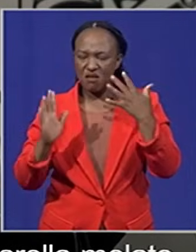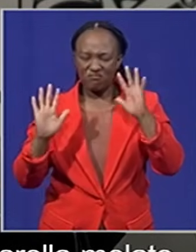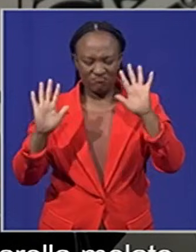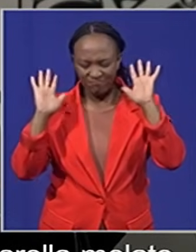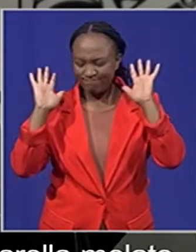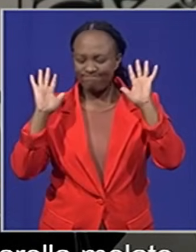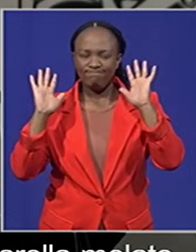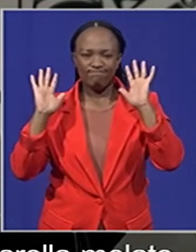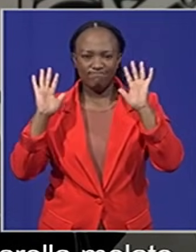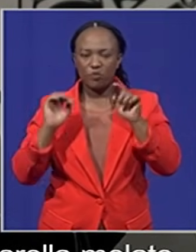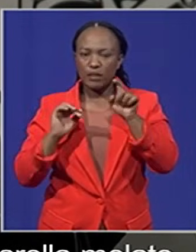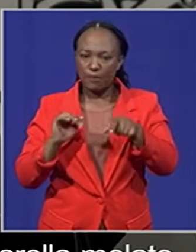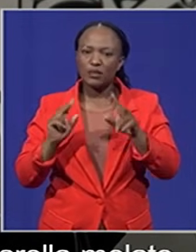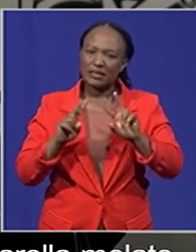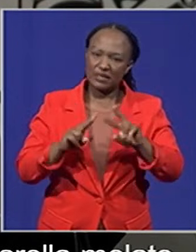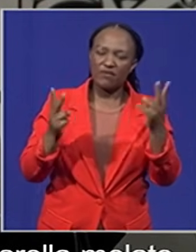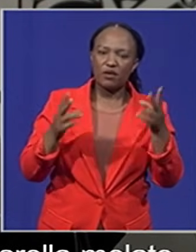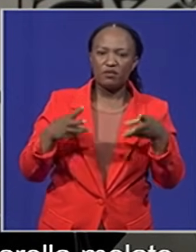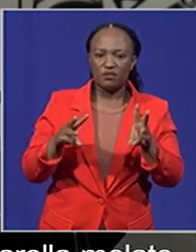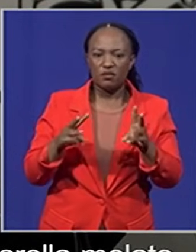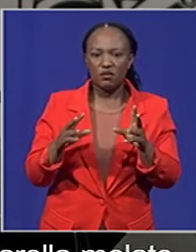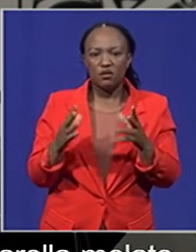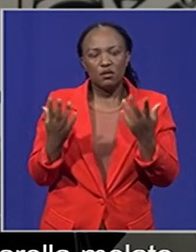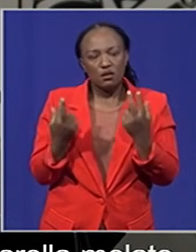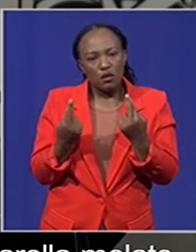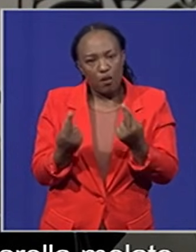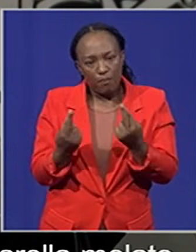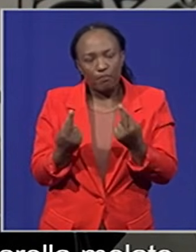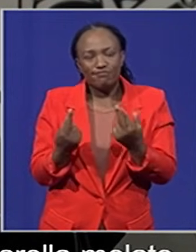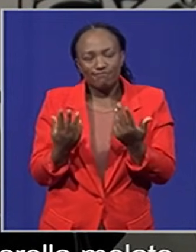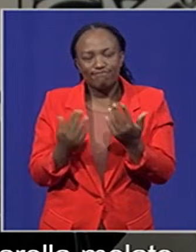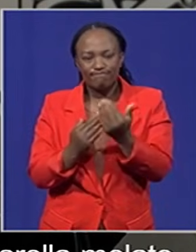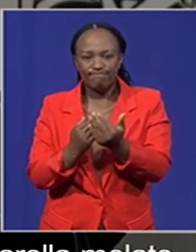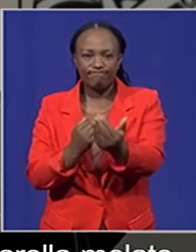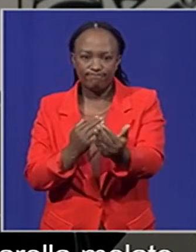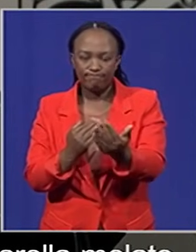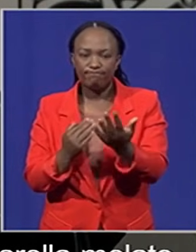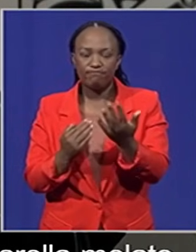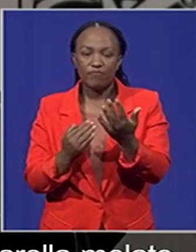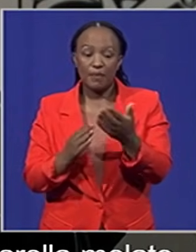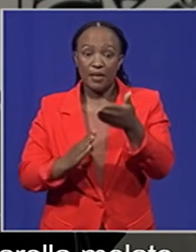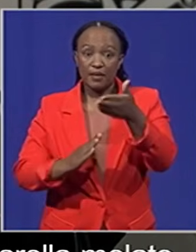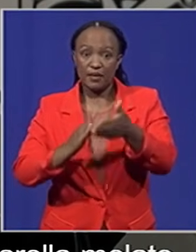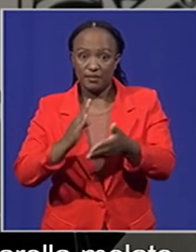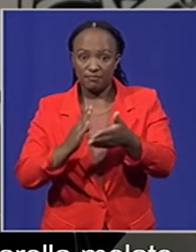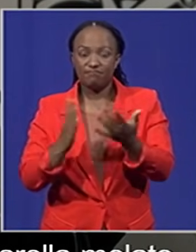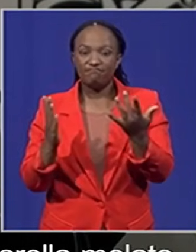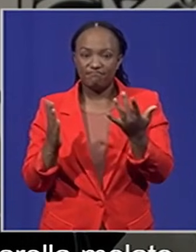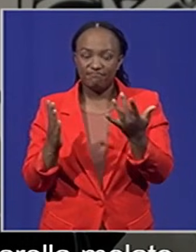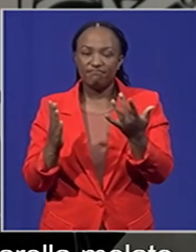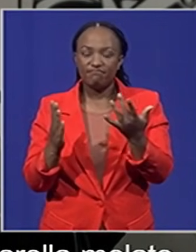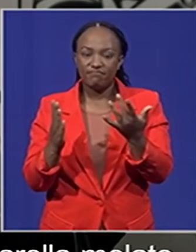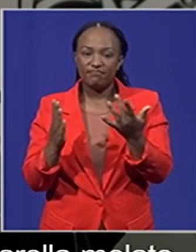and yeah, I could have dealt with it differently, but hopefully it will, the outcome at the end will